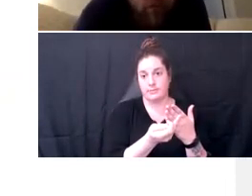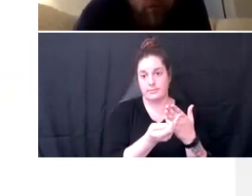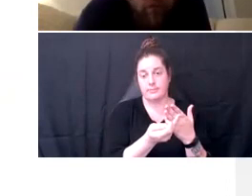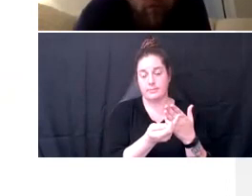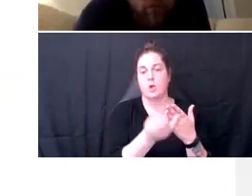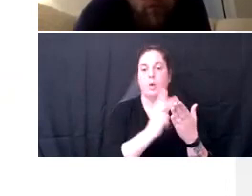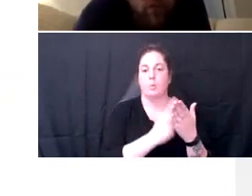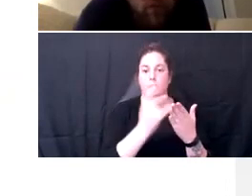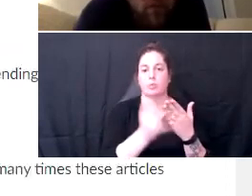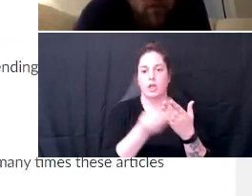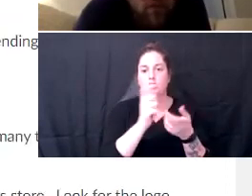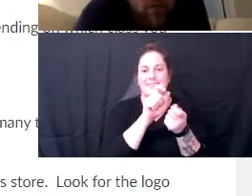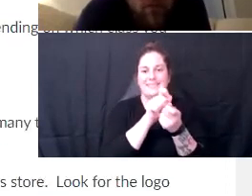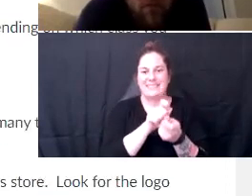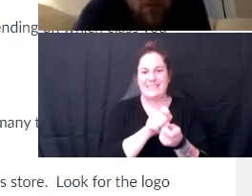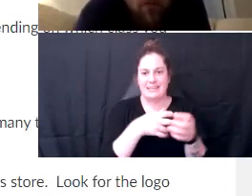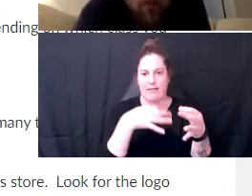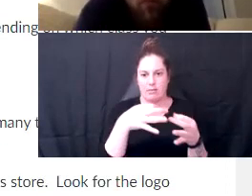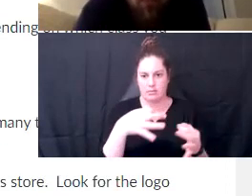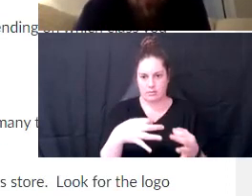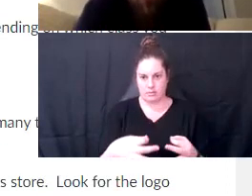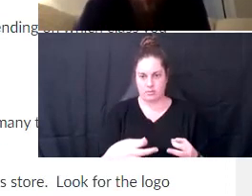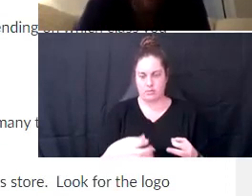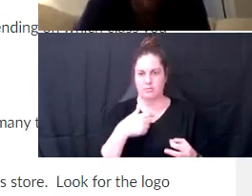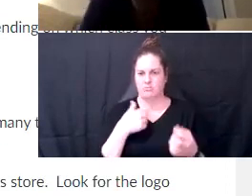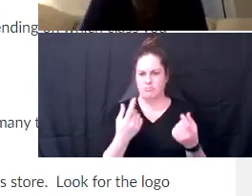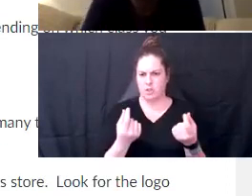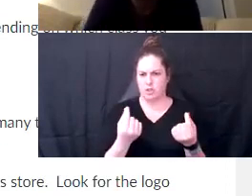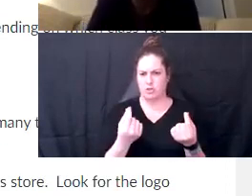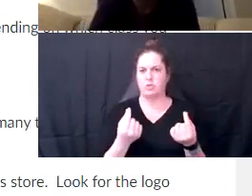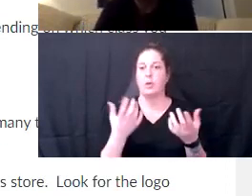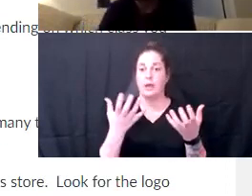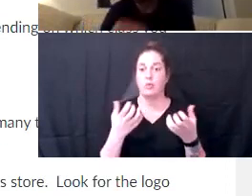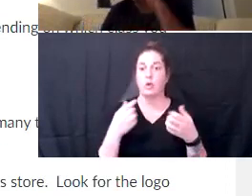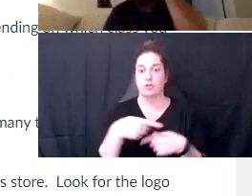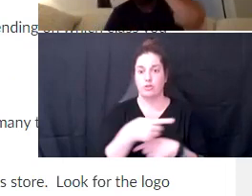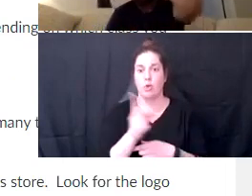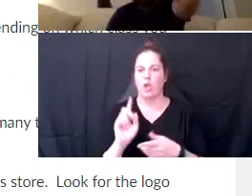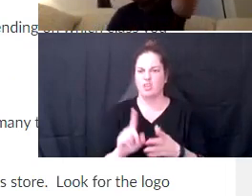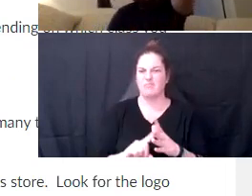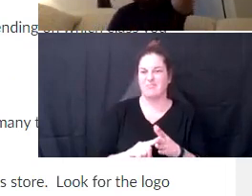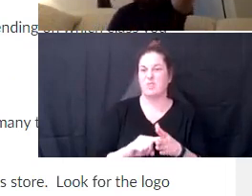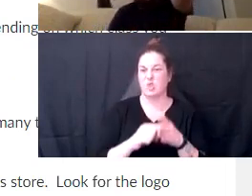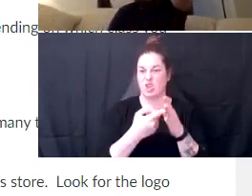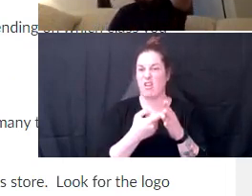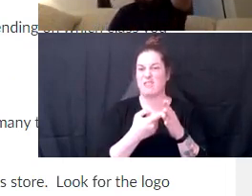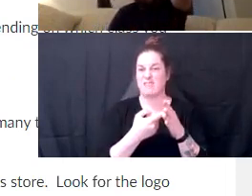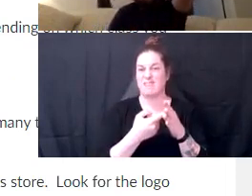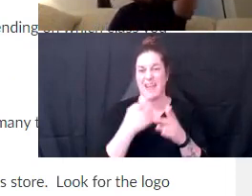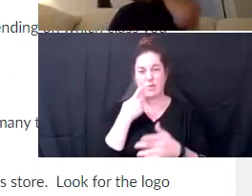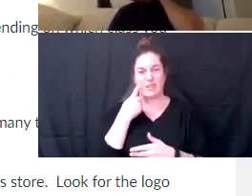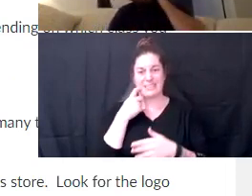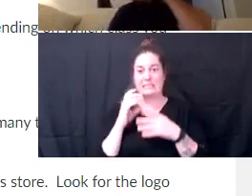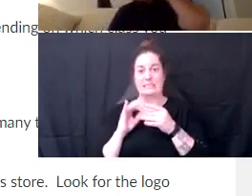details because what I want to do for you is to get you started on the project now, because I just mentioned